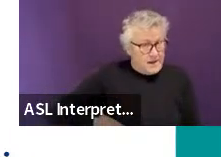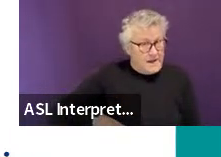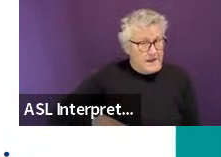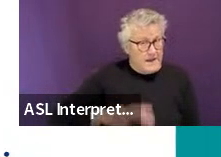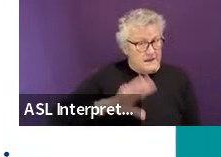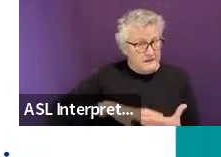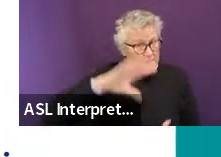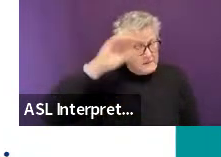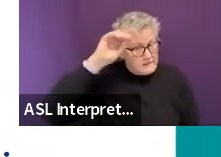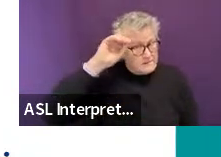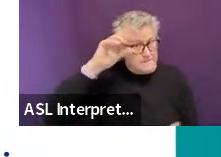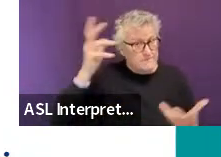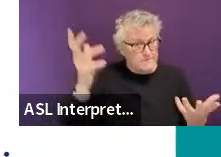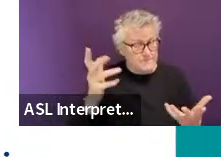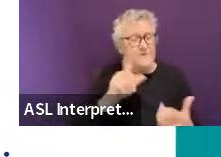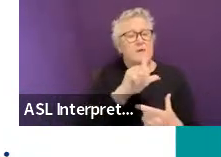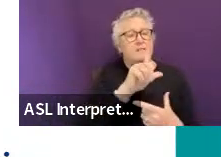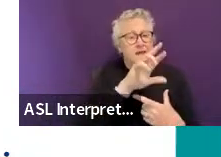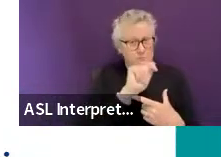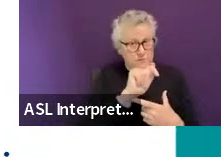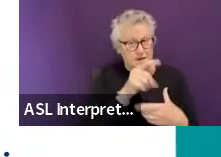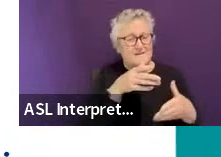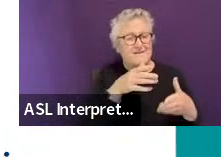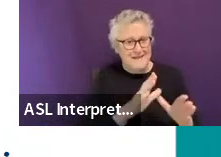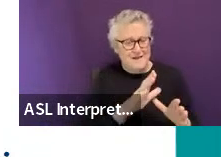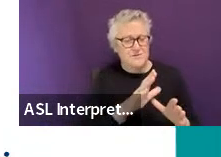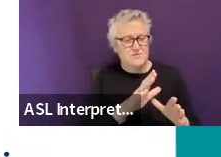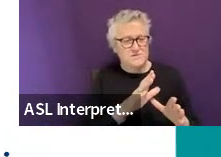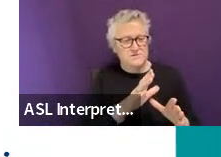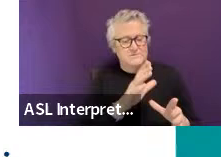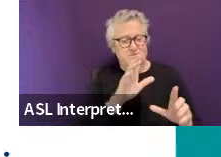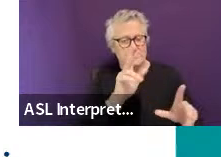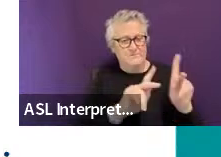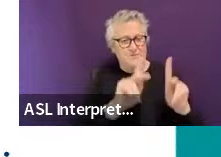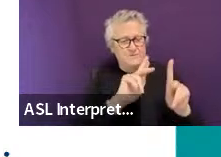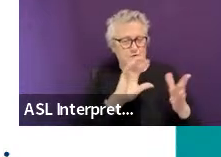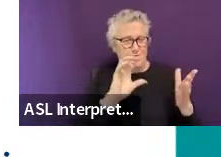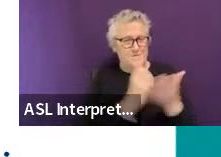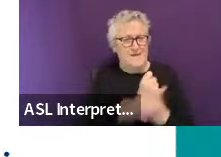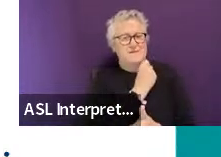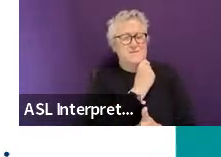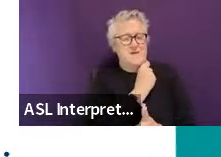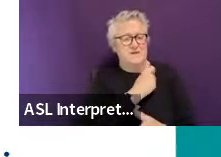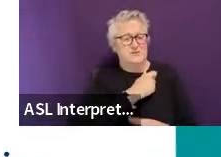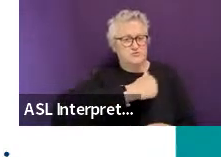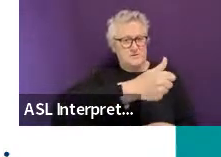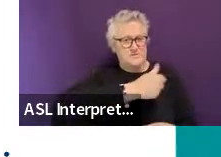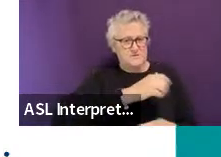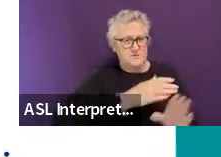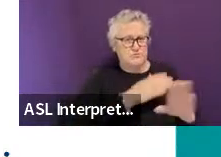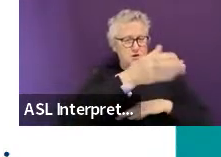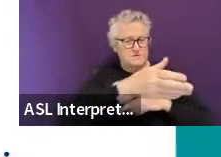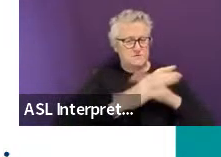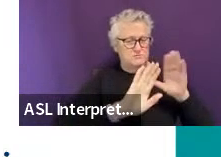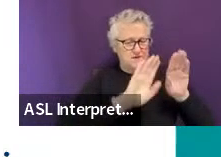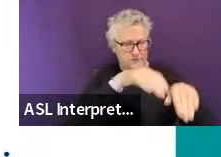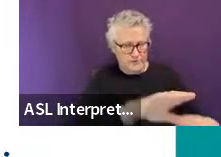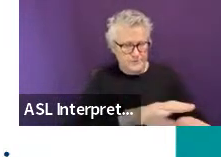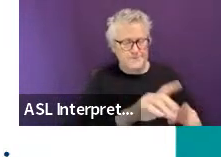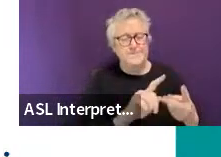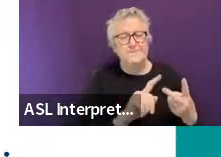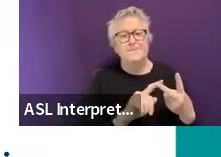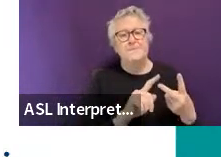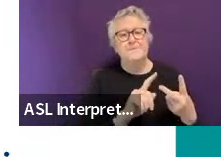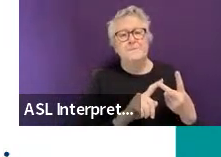river, light rail allows the option to maximize trips across the river. It allows for preservation of the C-Tran Vine and Express